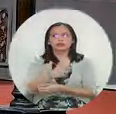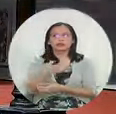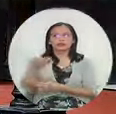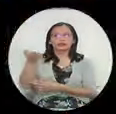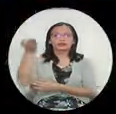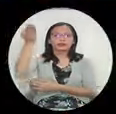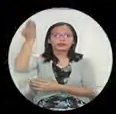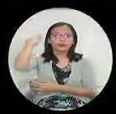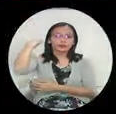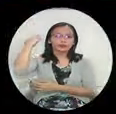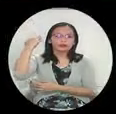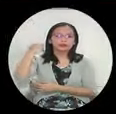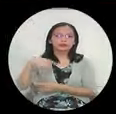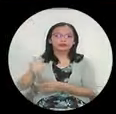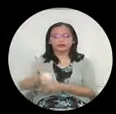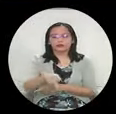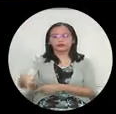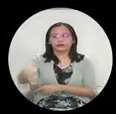of the Apostle Paul.